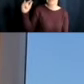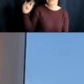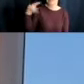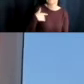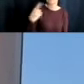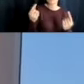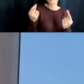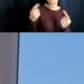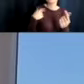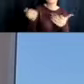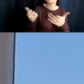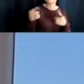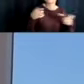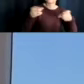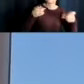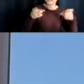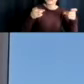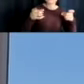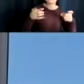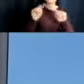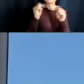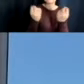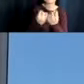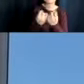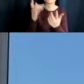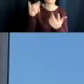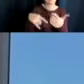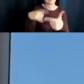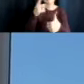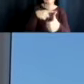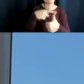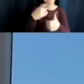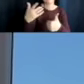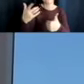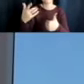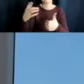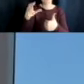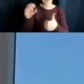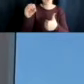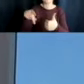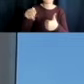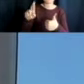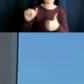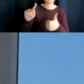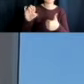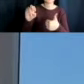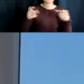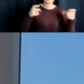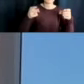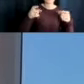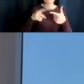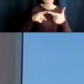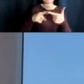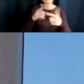management team for the airport so that covers everything that happens here. So from operations to security and